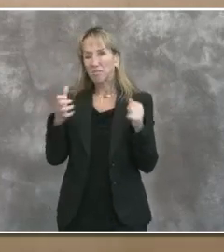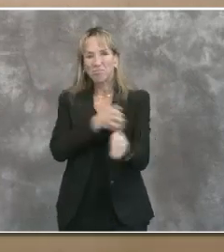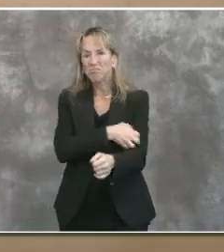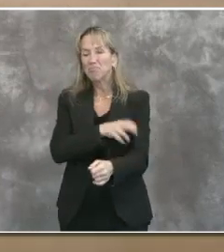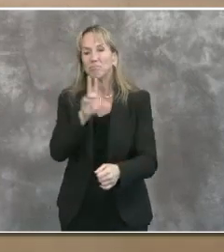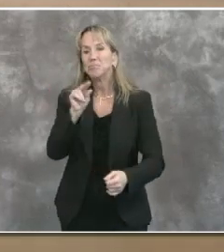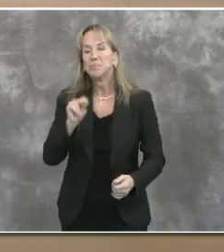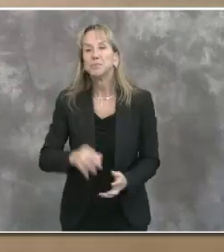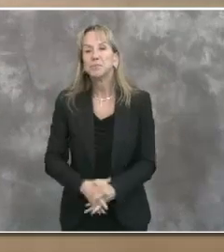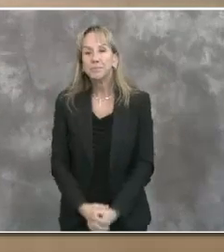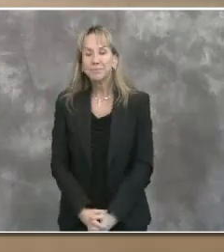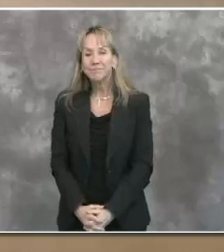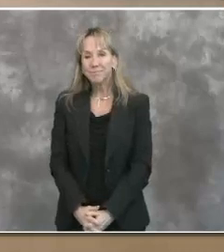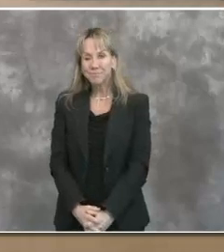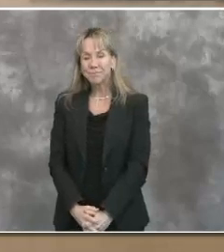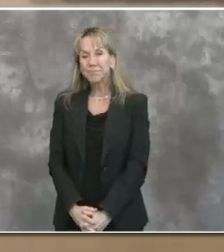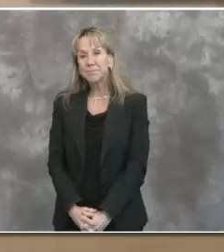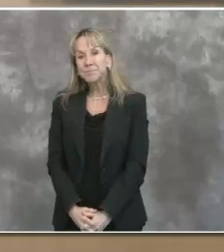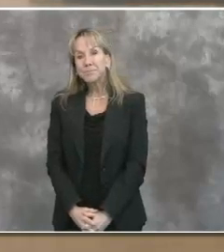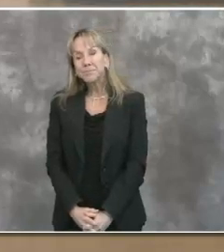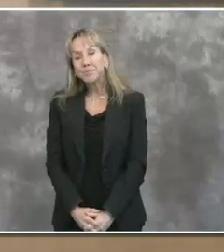Wooten.